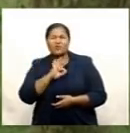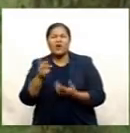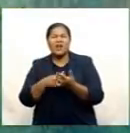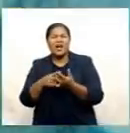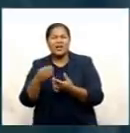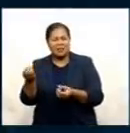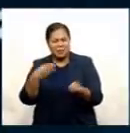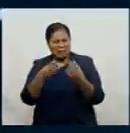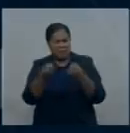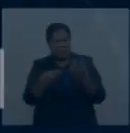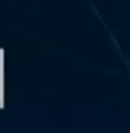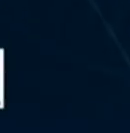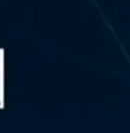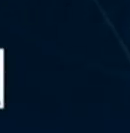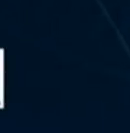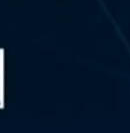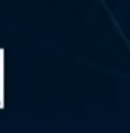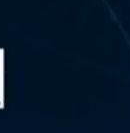yourself.